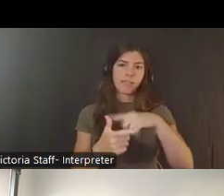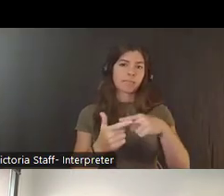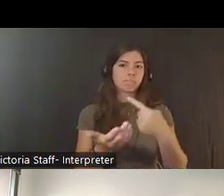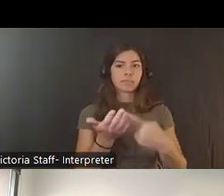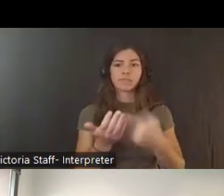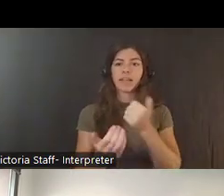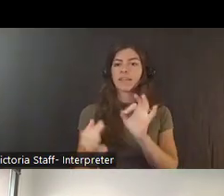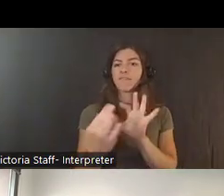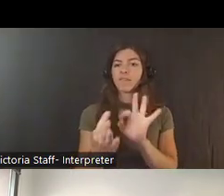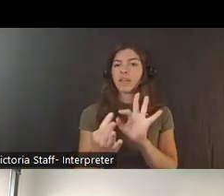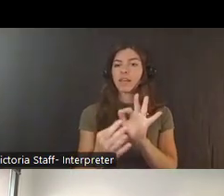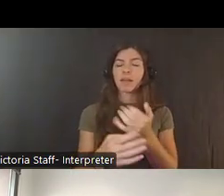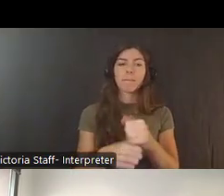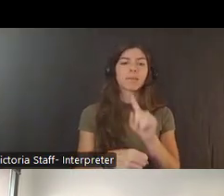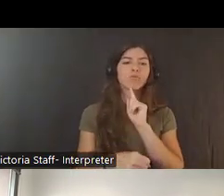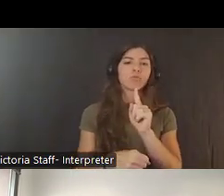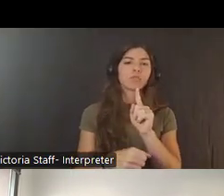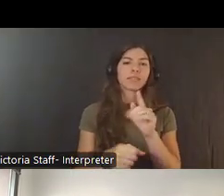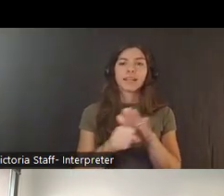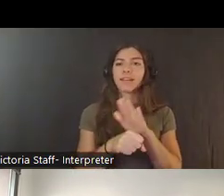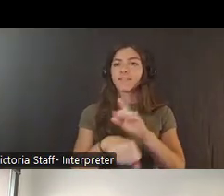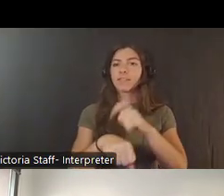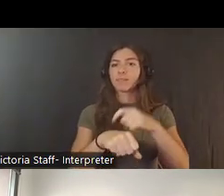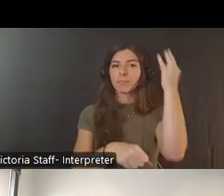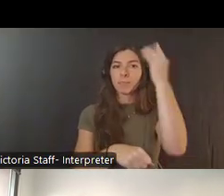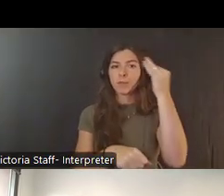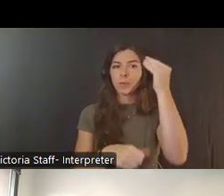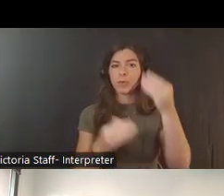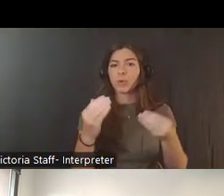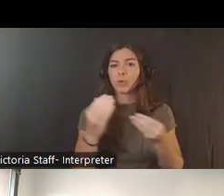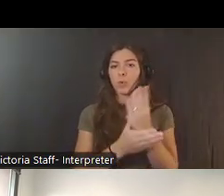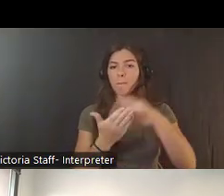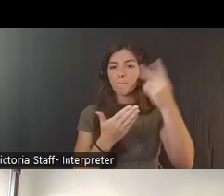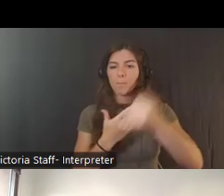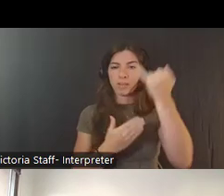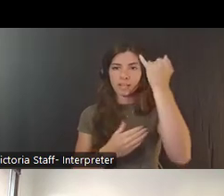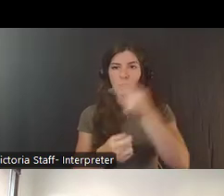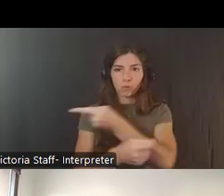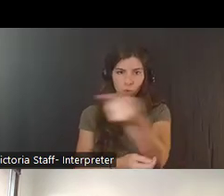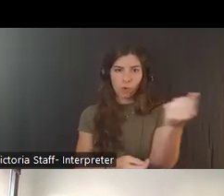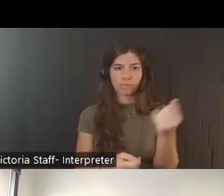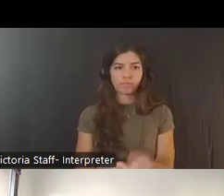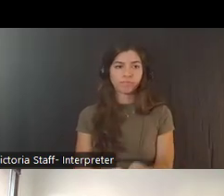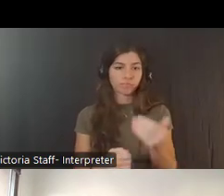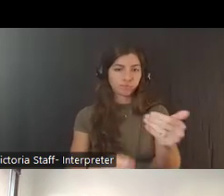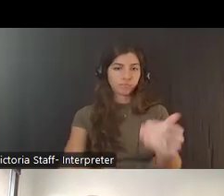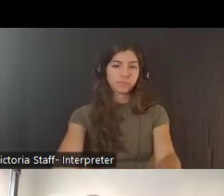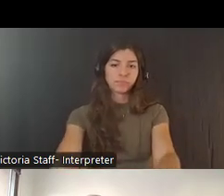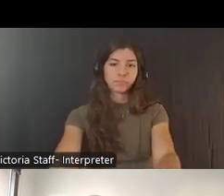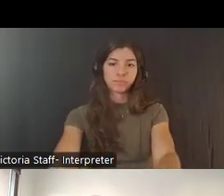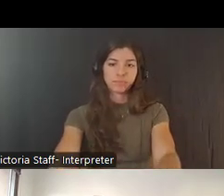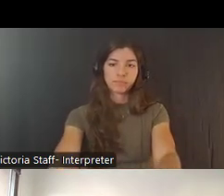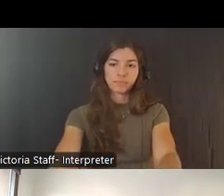want to make sure we have plenty of time to brainstorm new project ideas with you all. So let's go ahead and do that. There